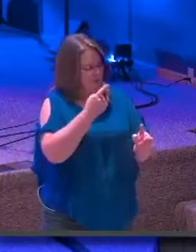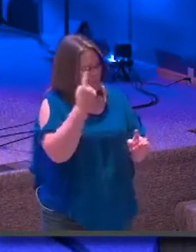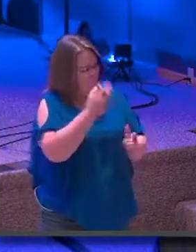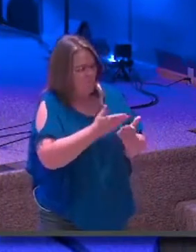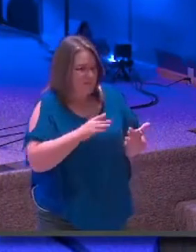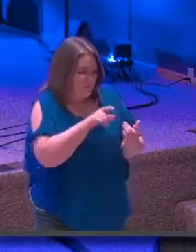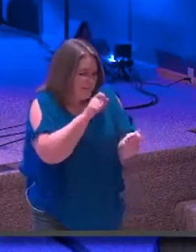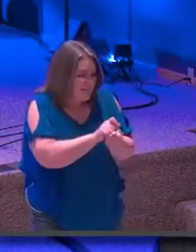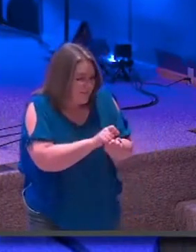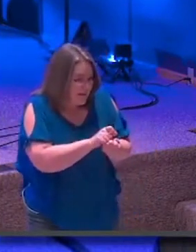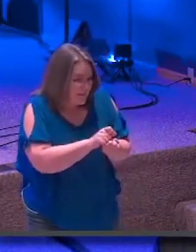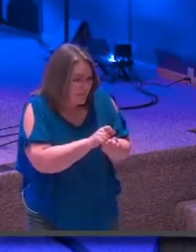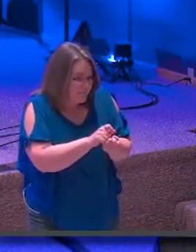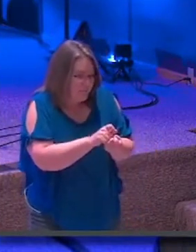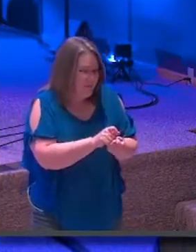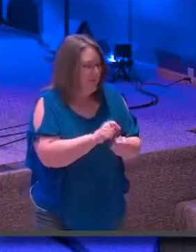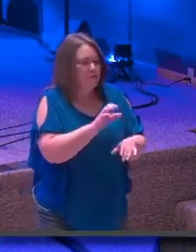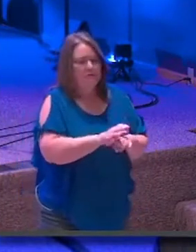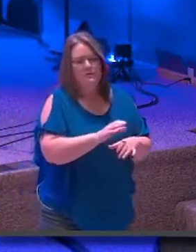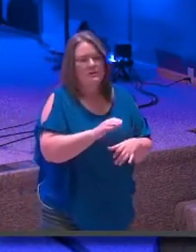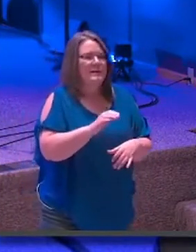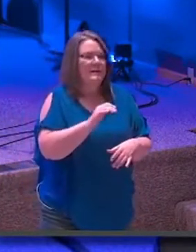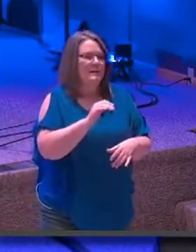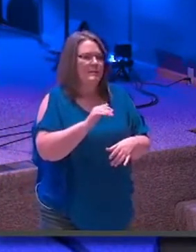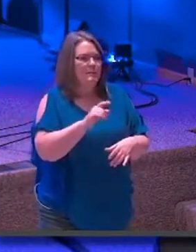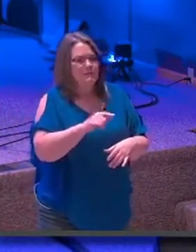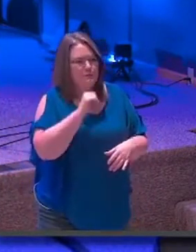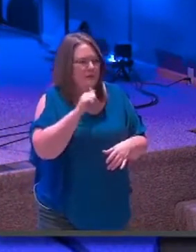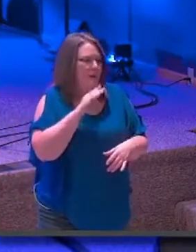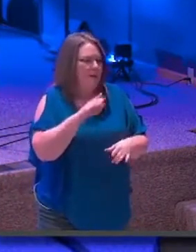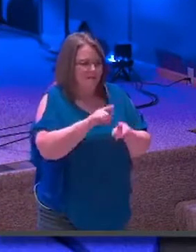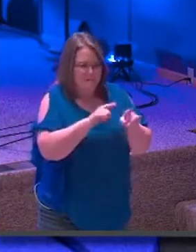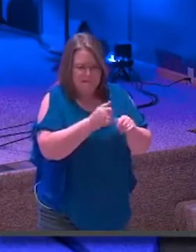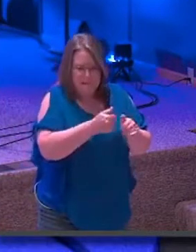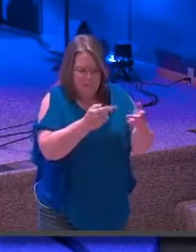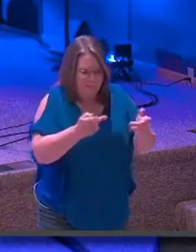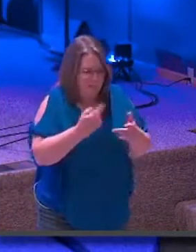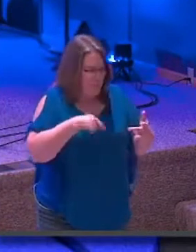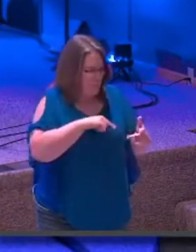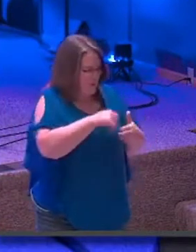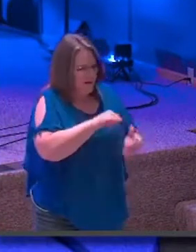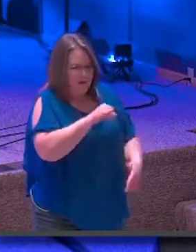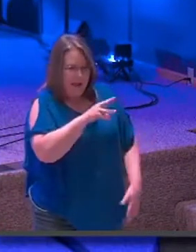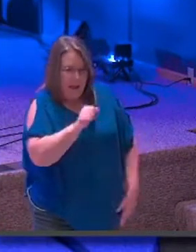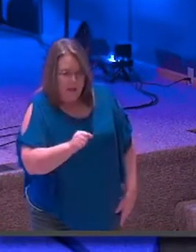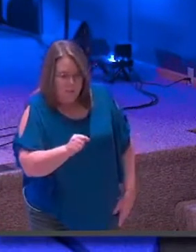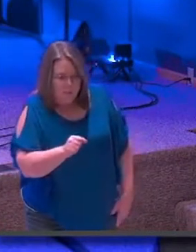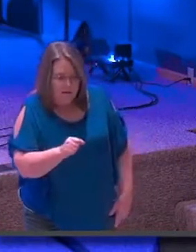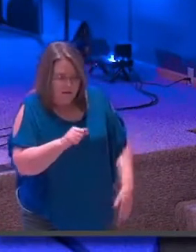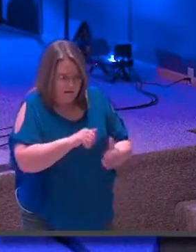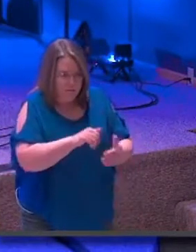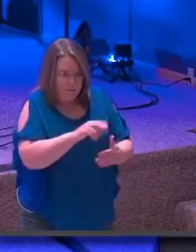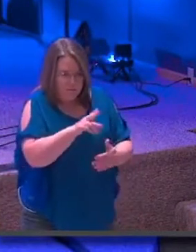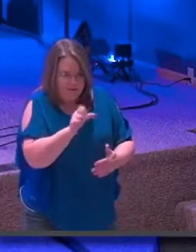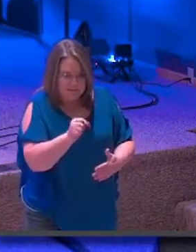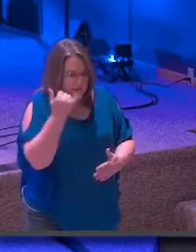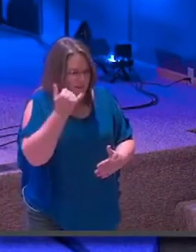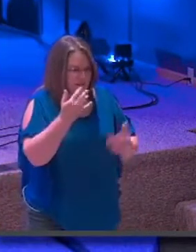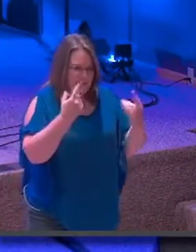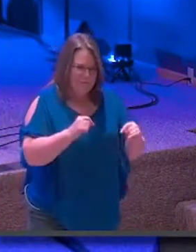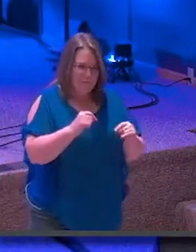Church is not and should not be the same everywhere. For example, we're in Iowa in the United States. If we tried to build